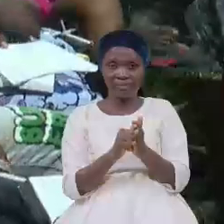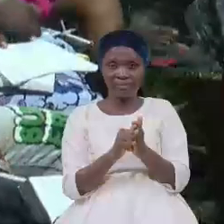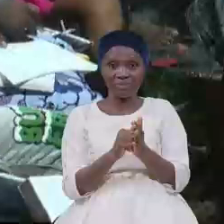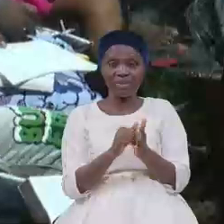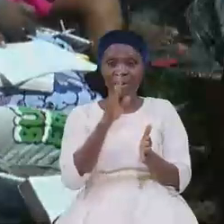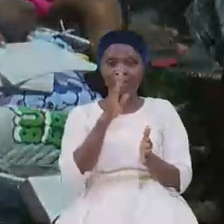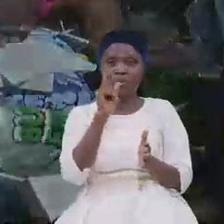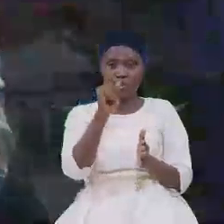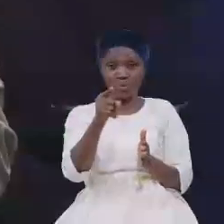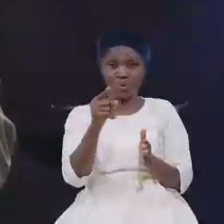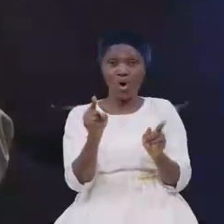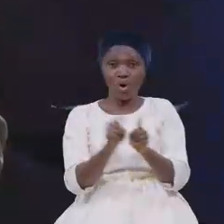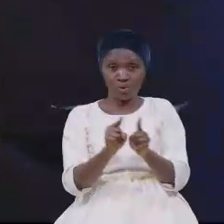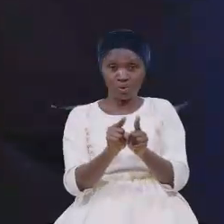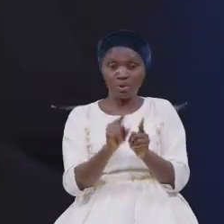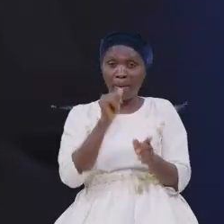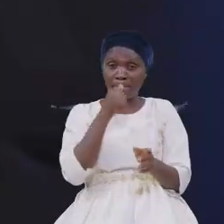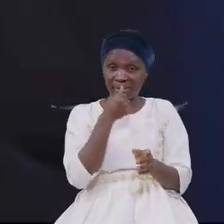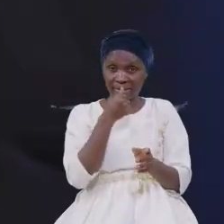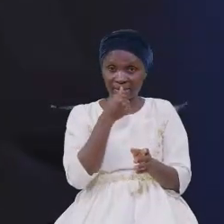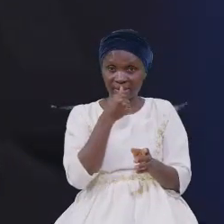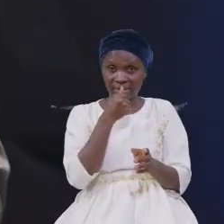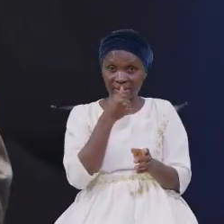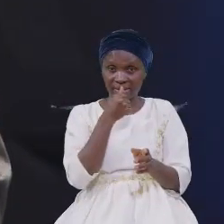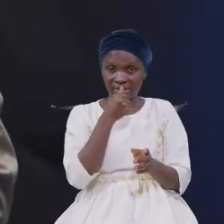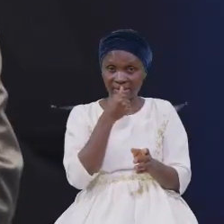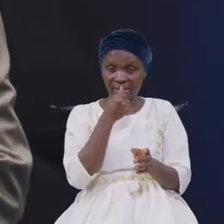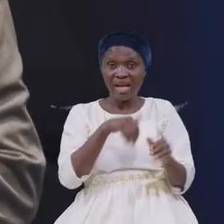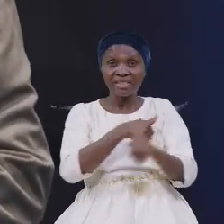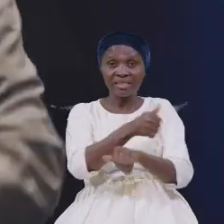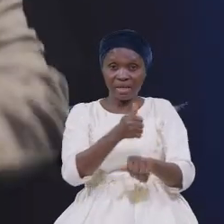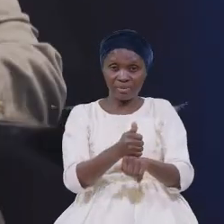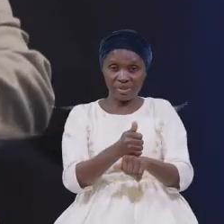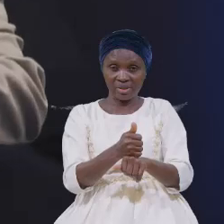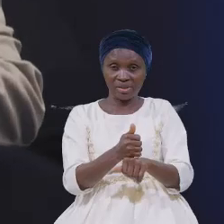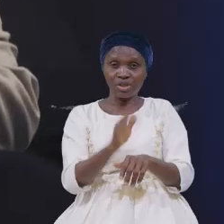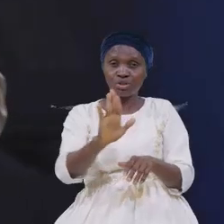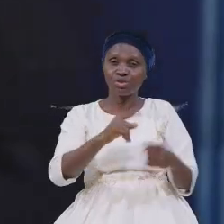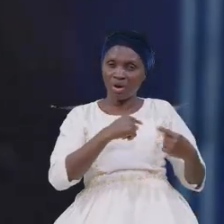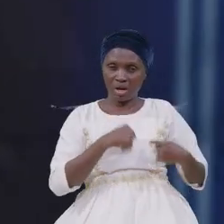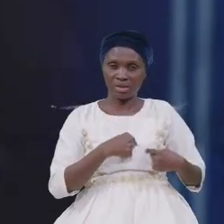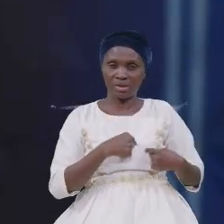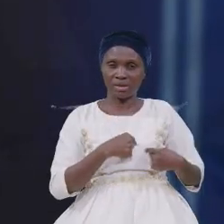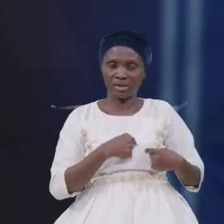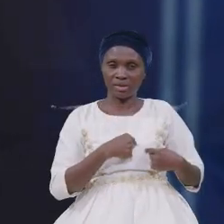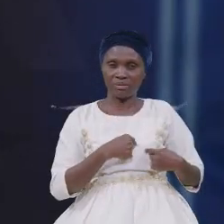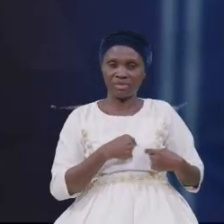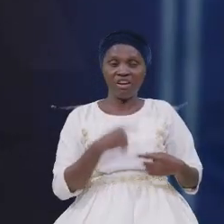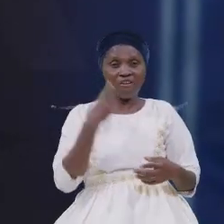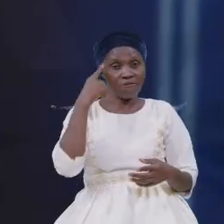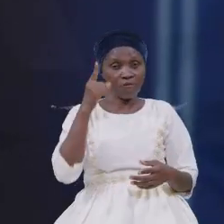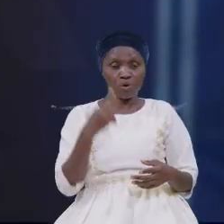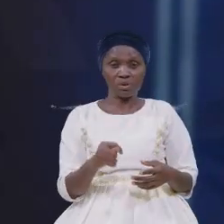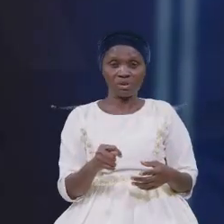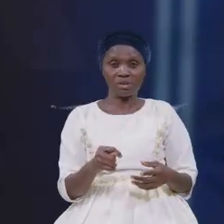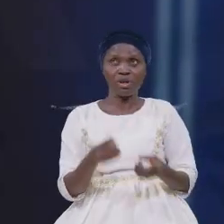also patient, establish your hearts, for the coming of the